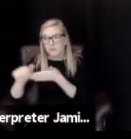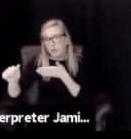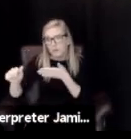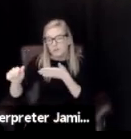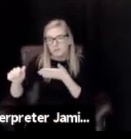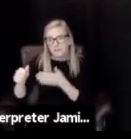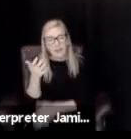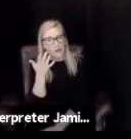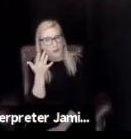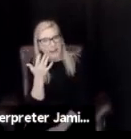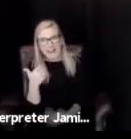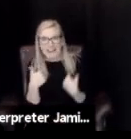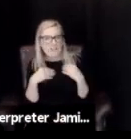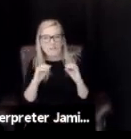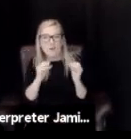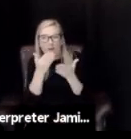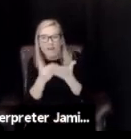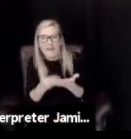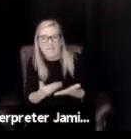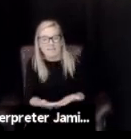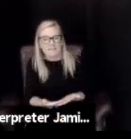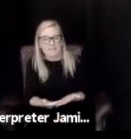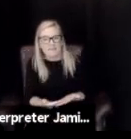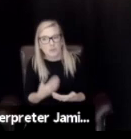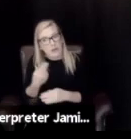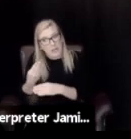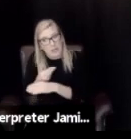because I have no evidence. So I used that